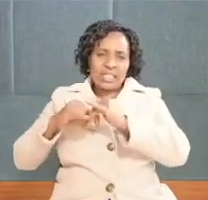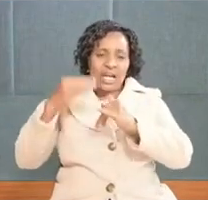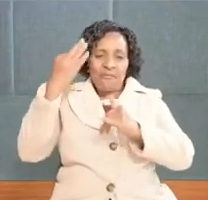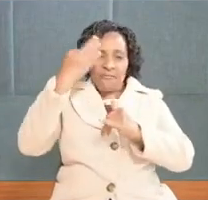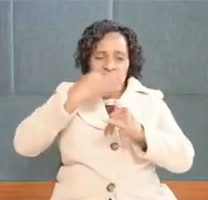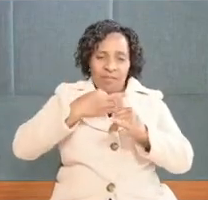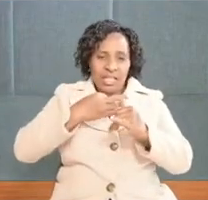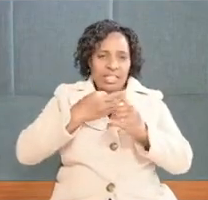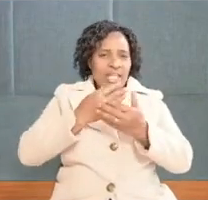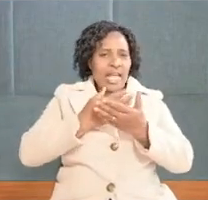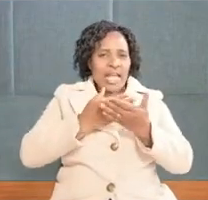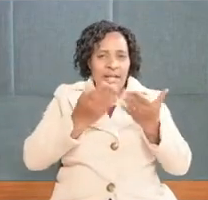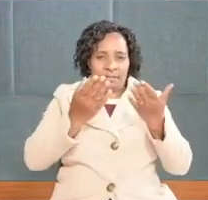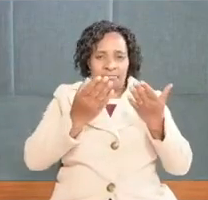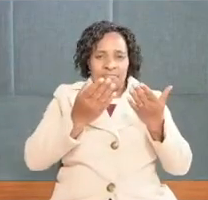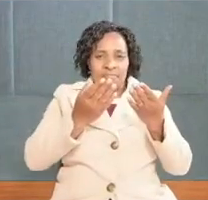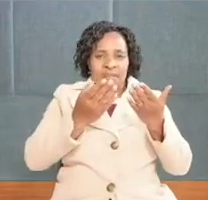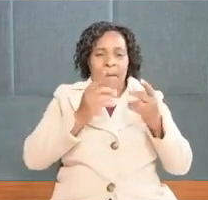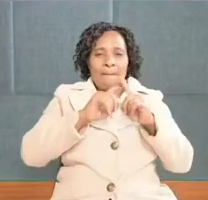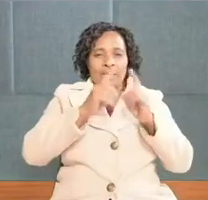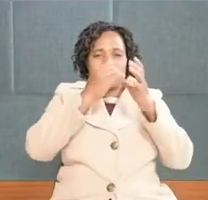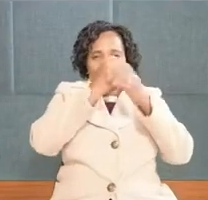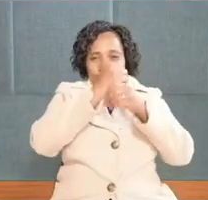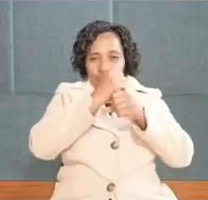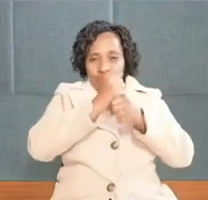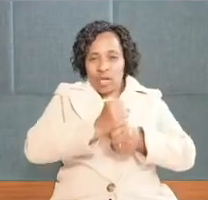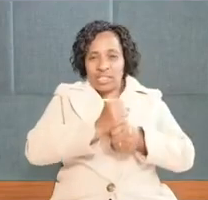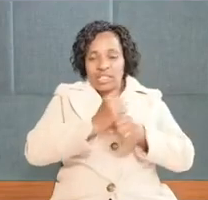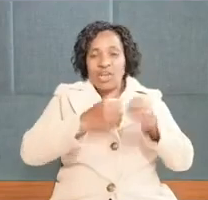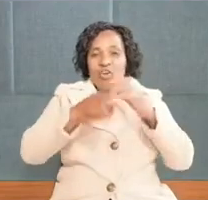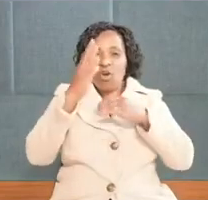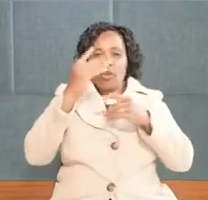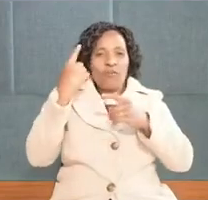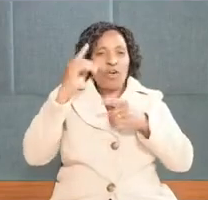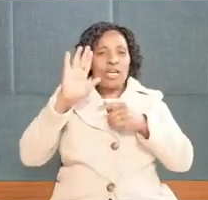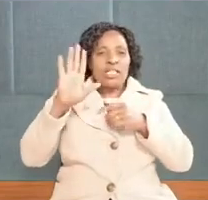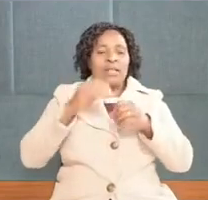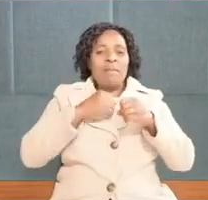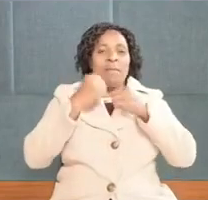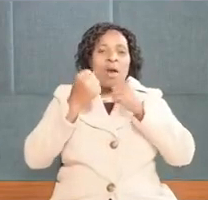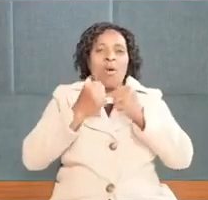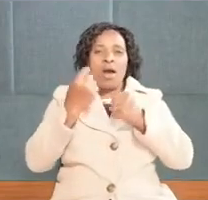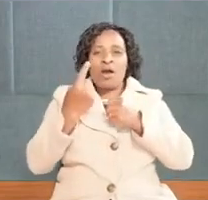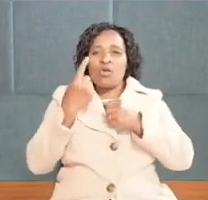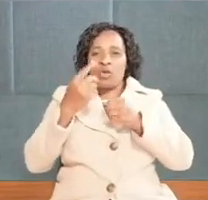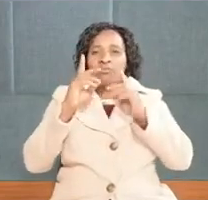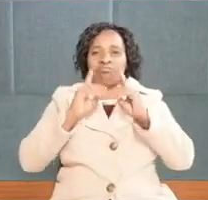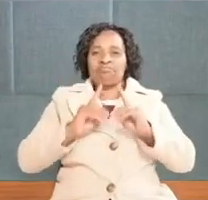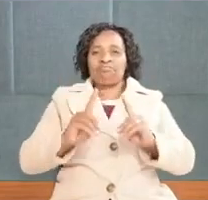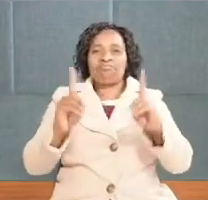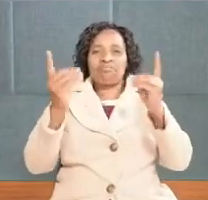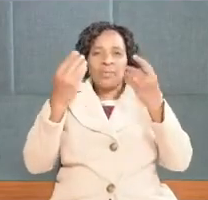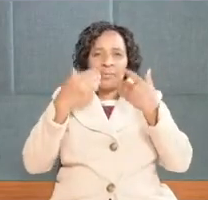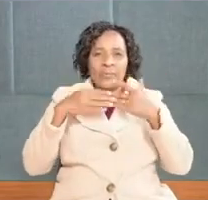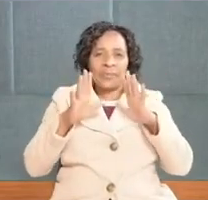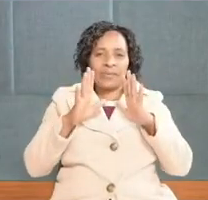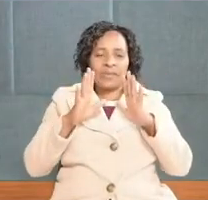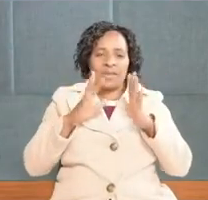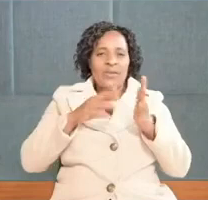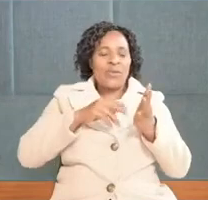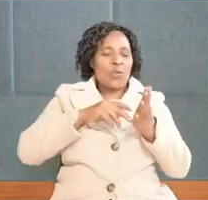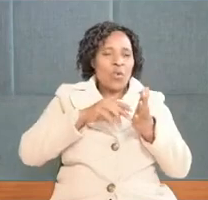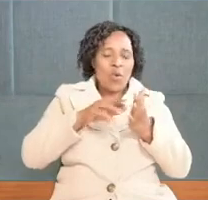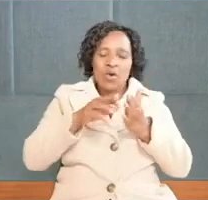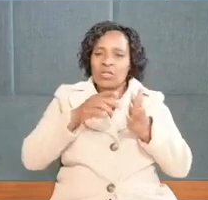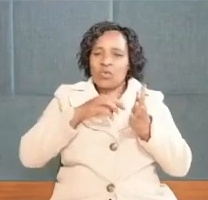forward to the goal. But we can trust God, for His power alone can deliver us. We walked